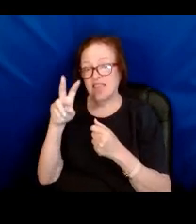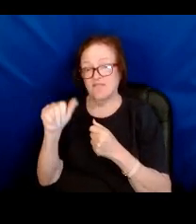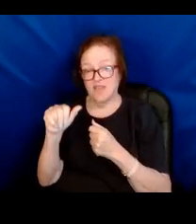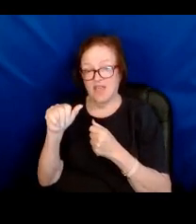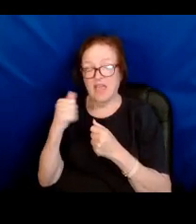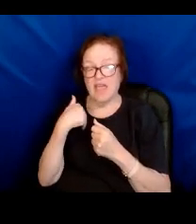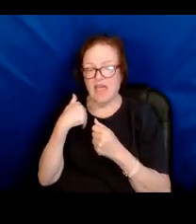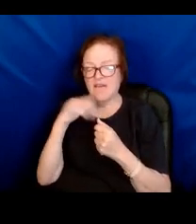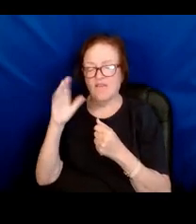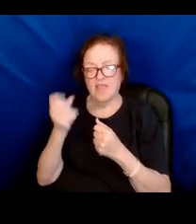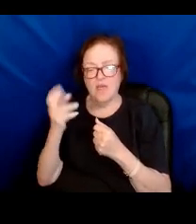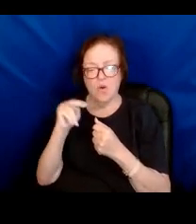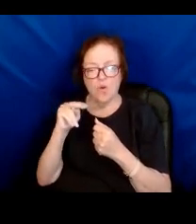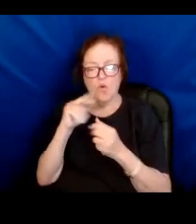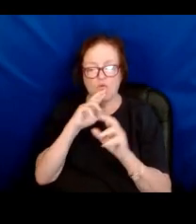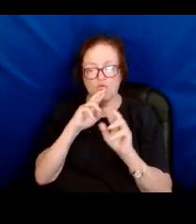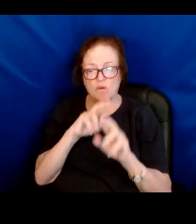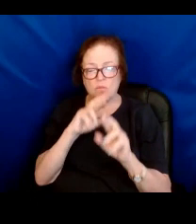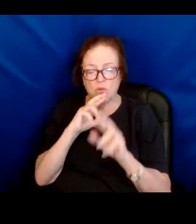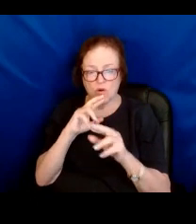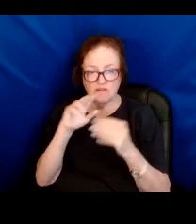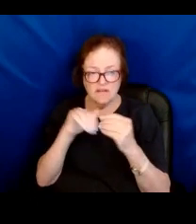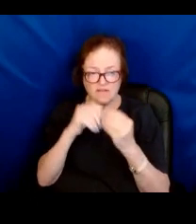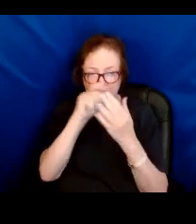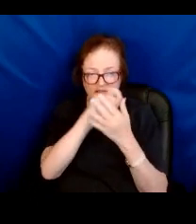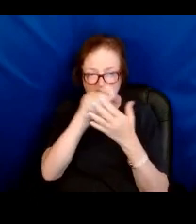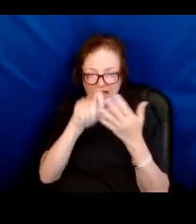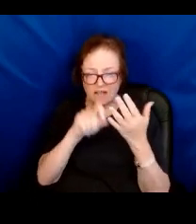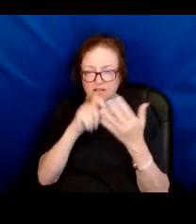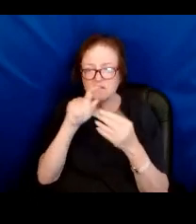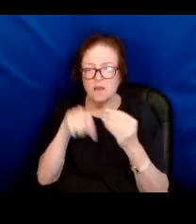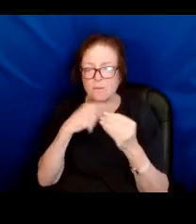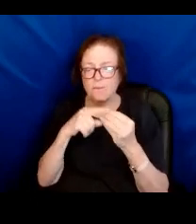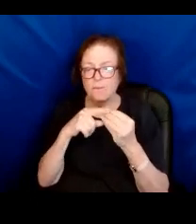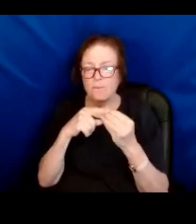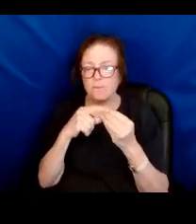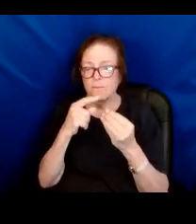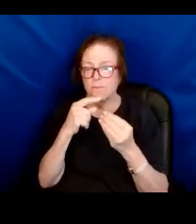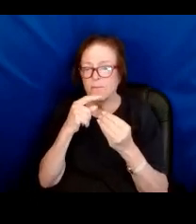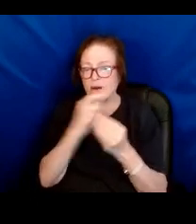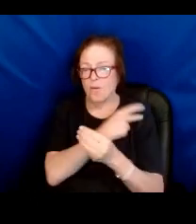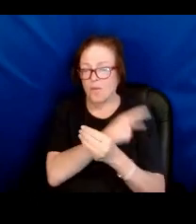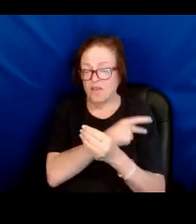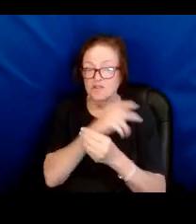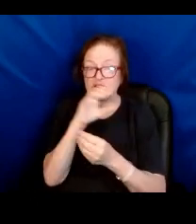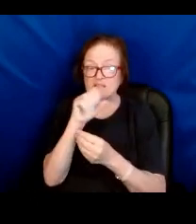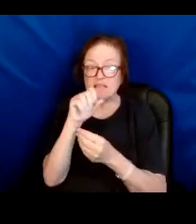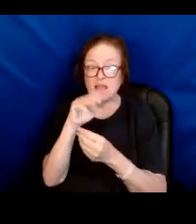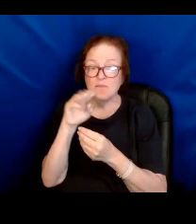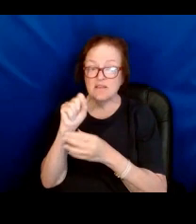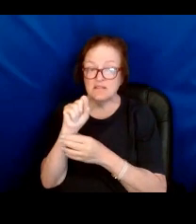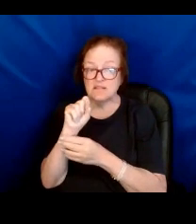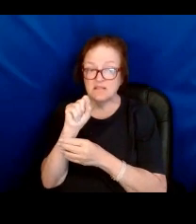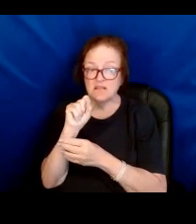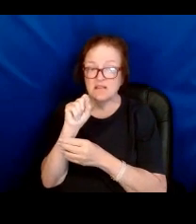detail inpatient and outpatient mental health services. We'll talk a little bit about CMS. Their nursing home resident